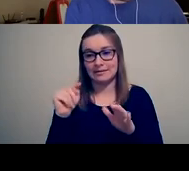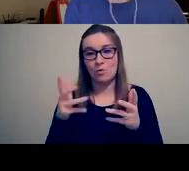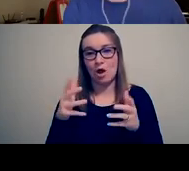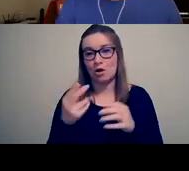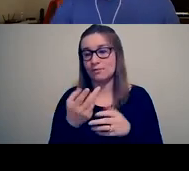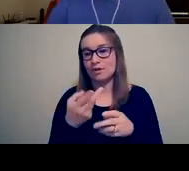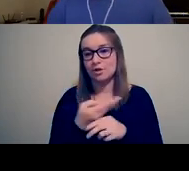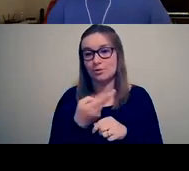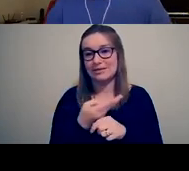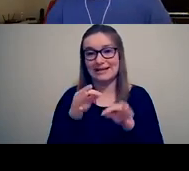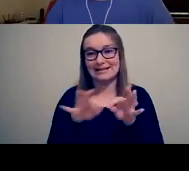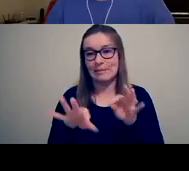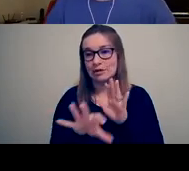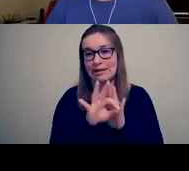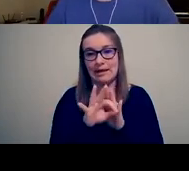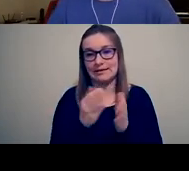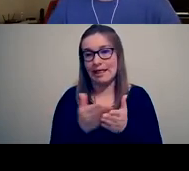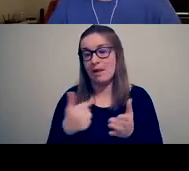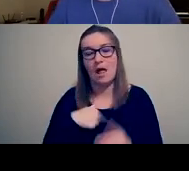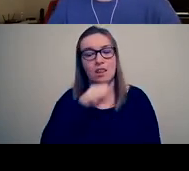simple select element, which I love.